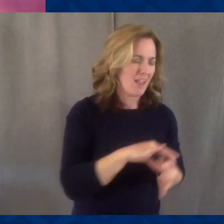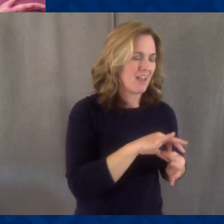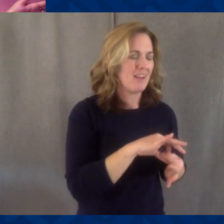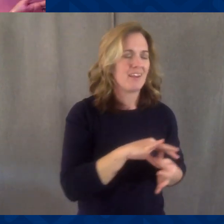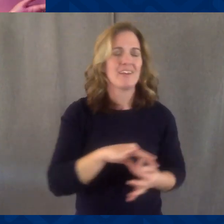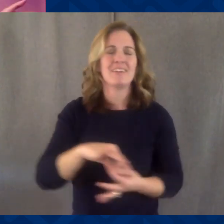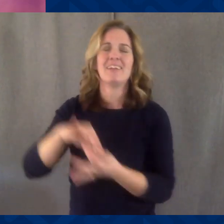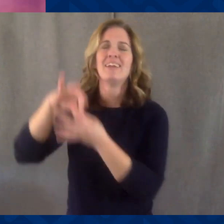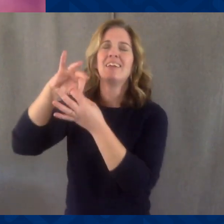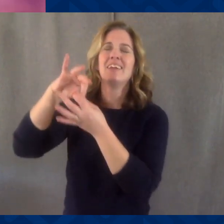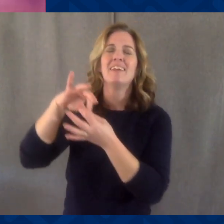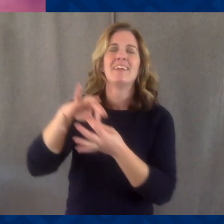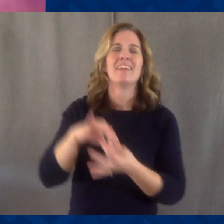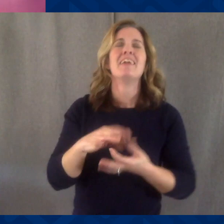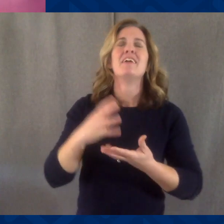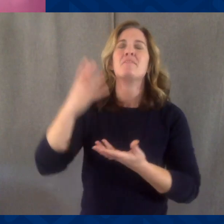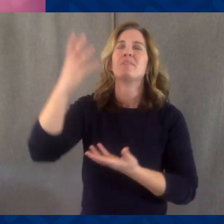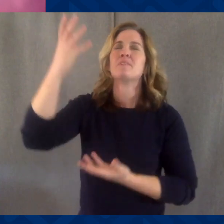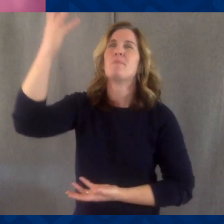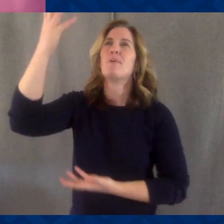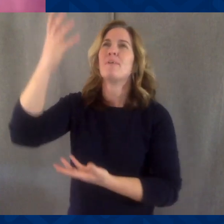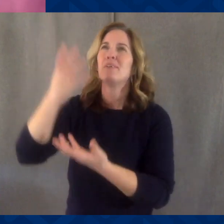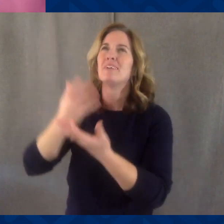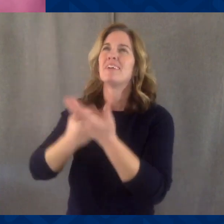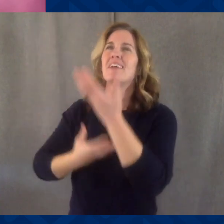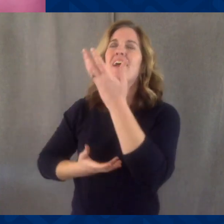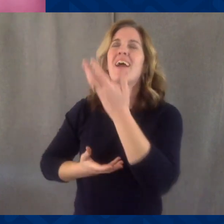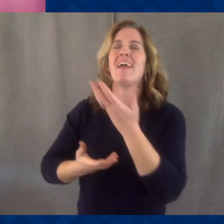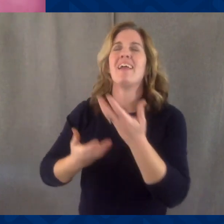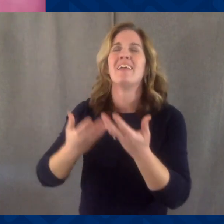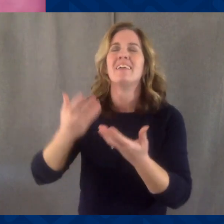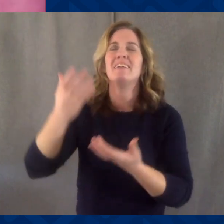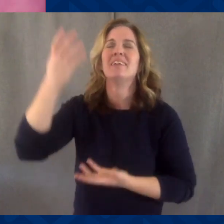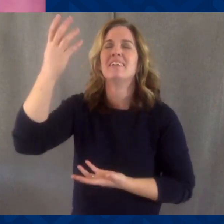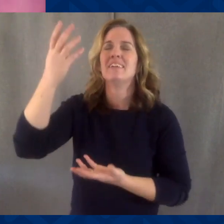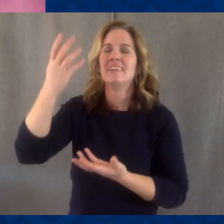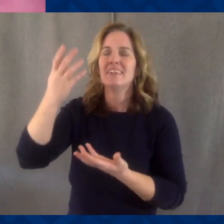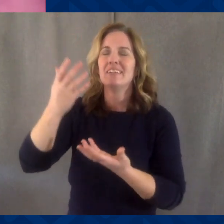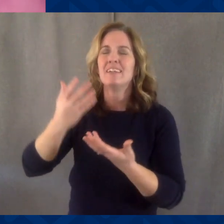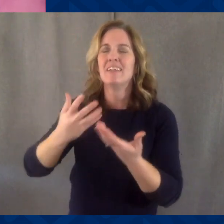meet heaven. Won't you pour it out?